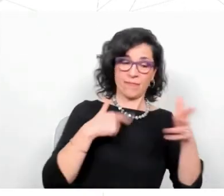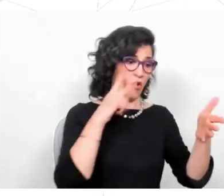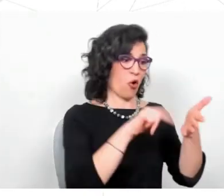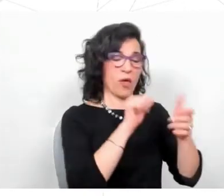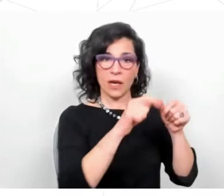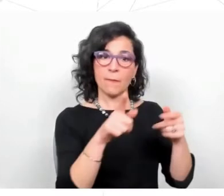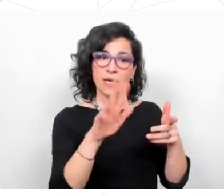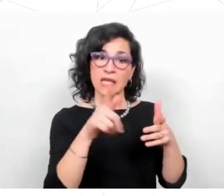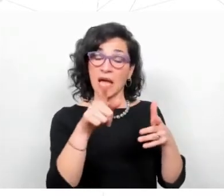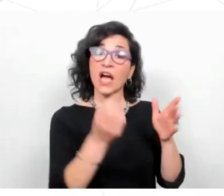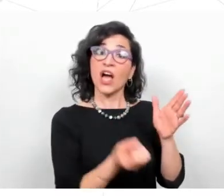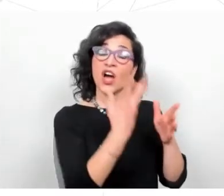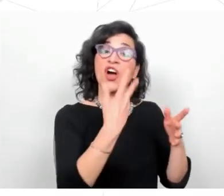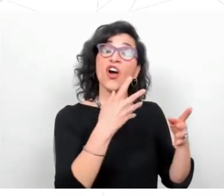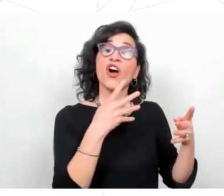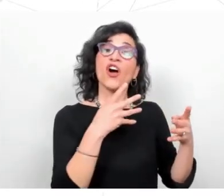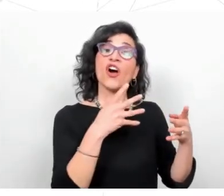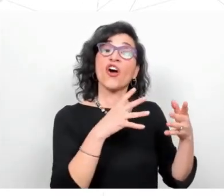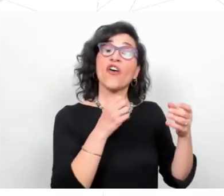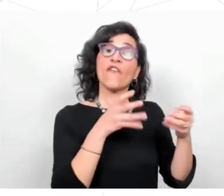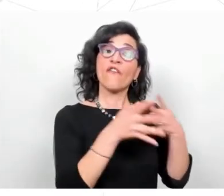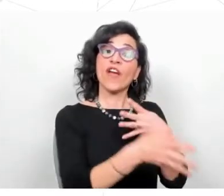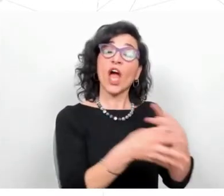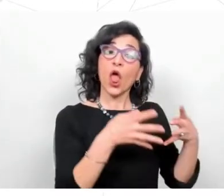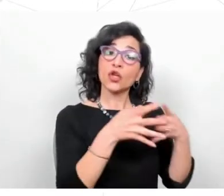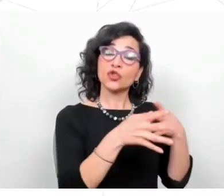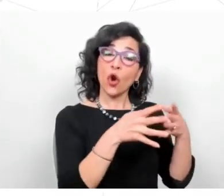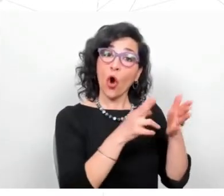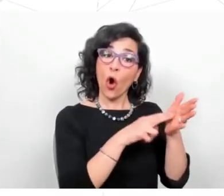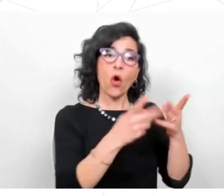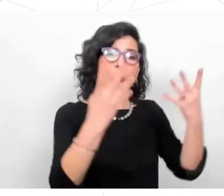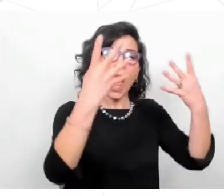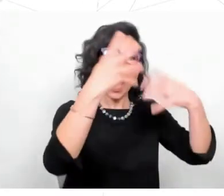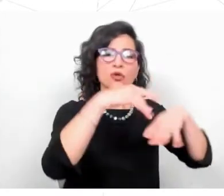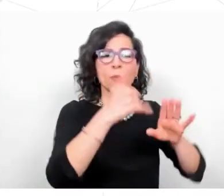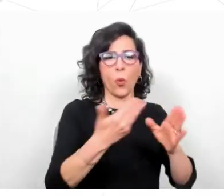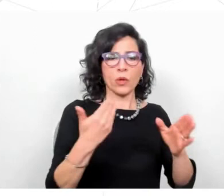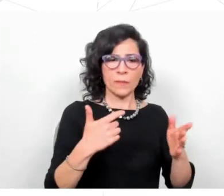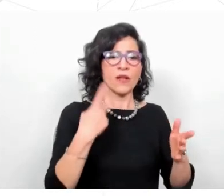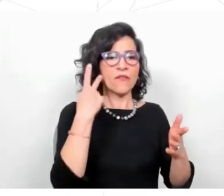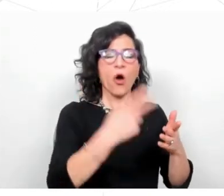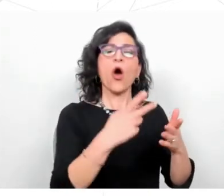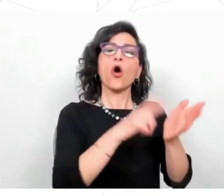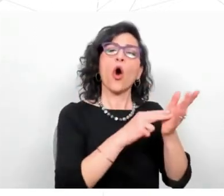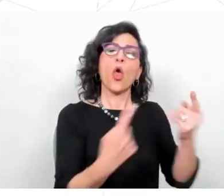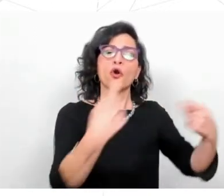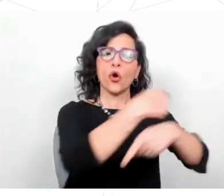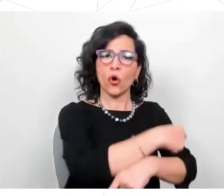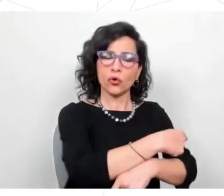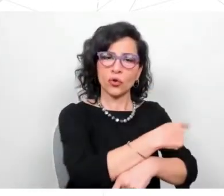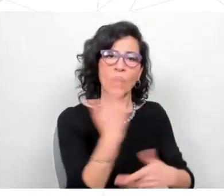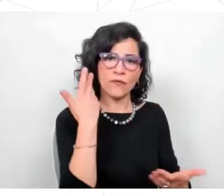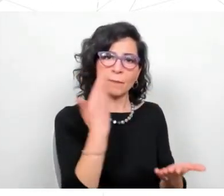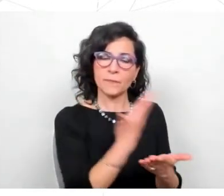So if I turn on color filters, it automatically is going to shift to whatever the last one was that we selected. But let's look at an inverted color. So